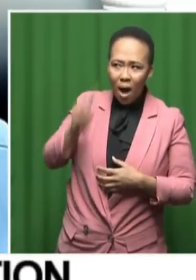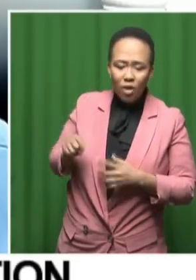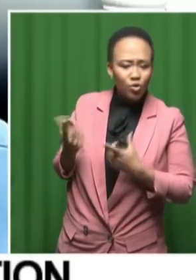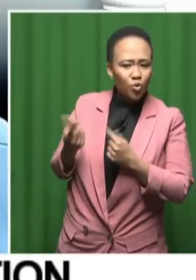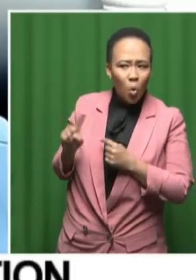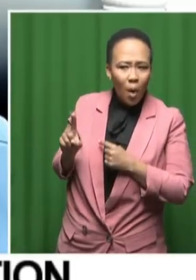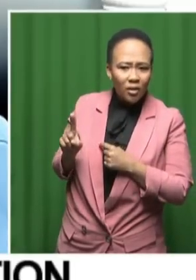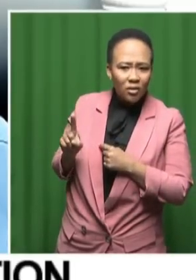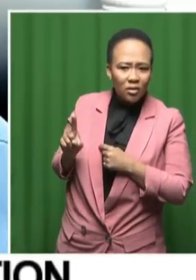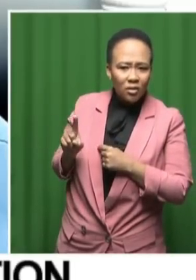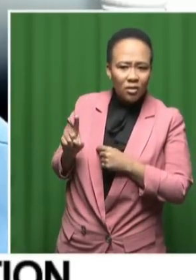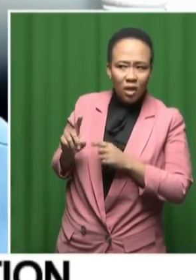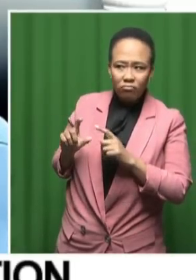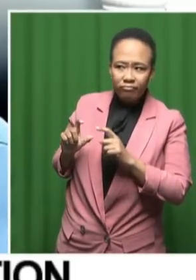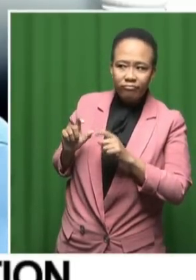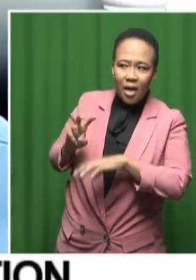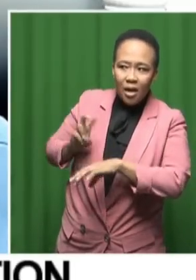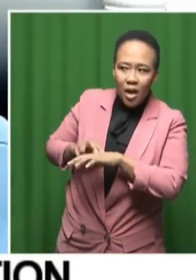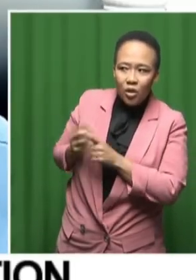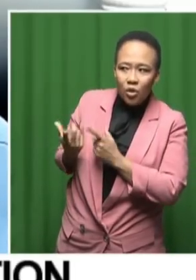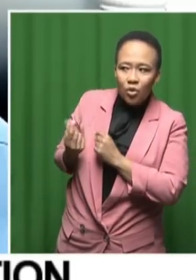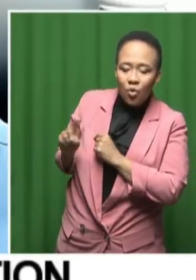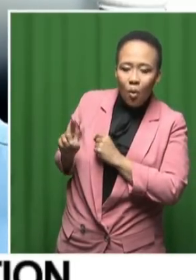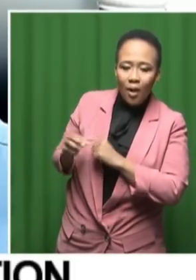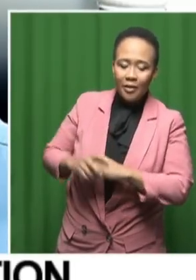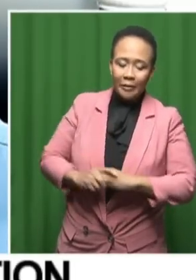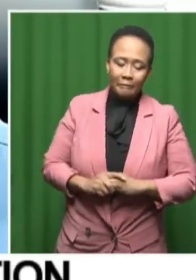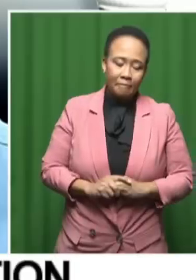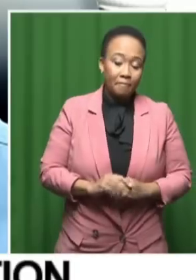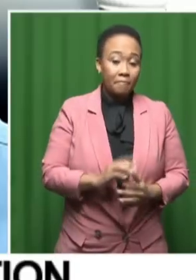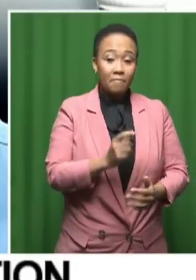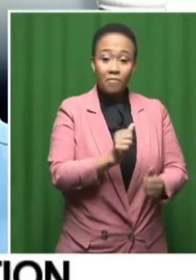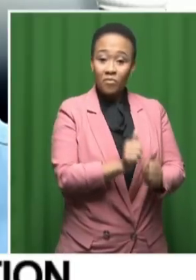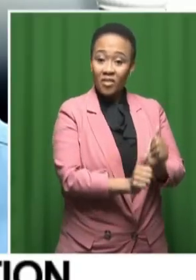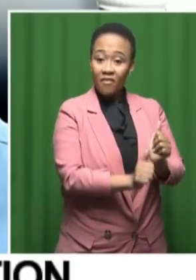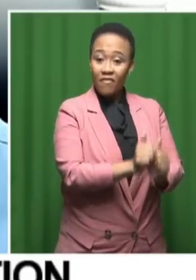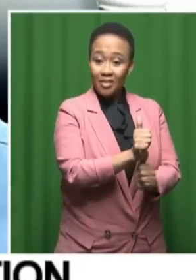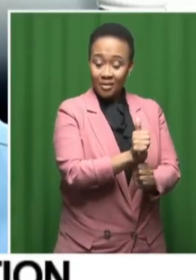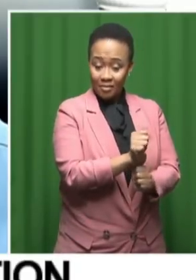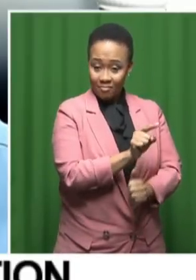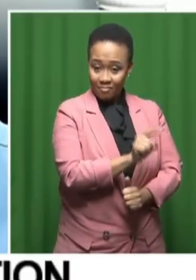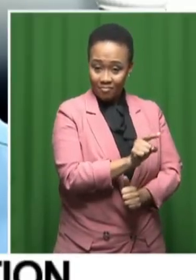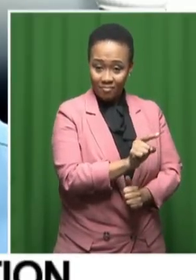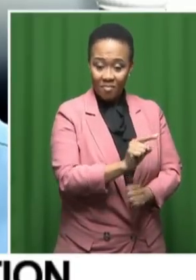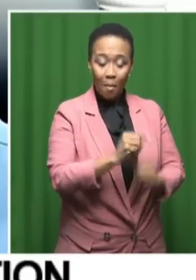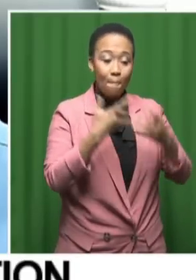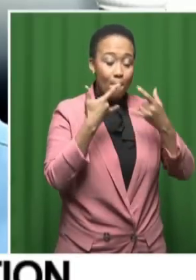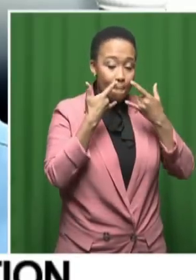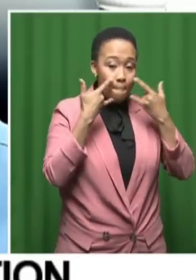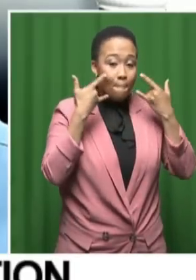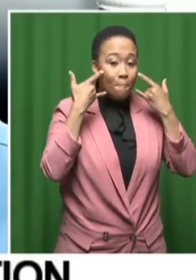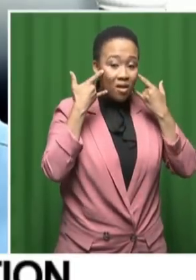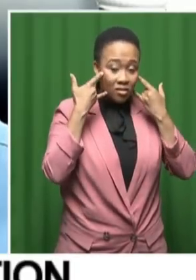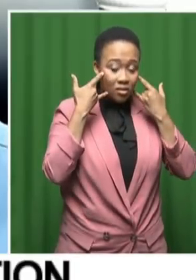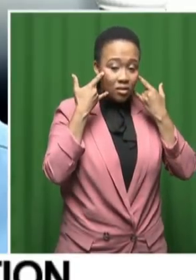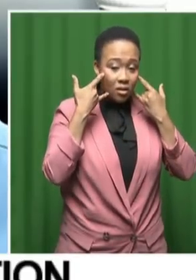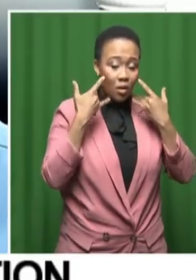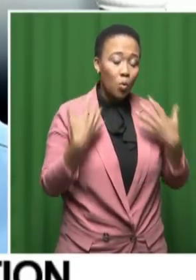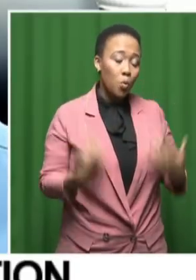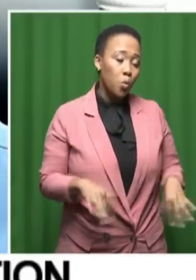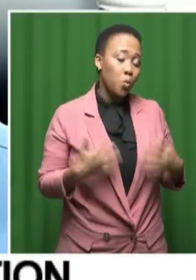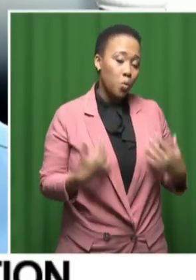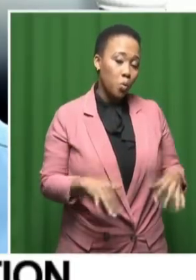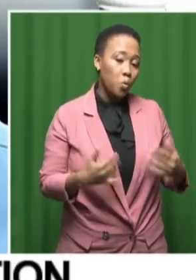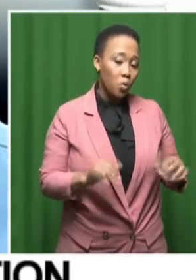apply? First and foremost, masks are generally very, very helpful